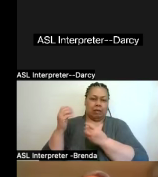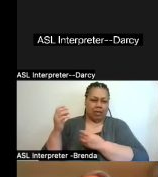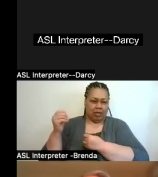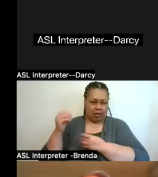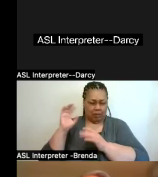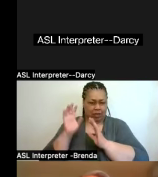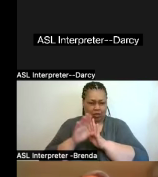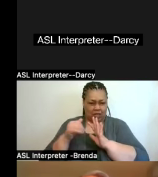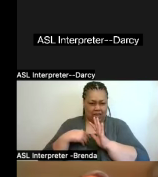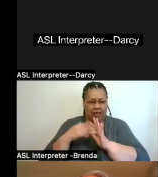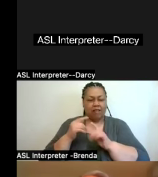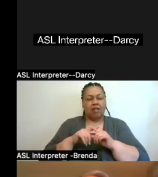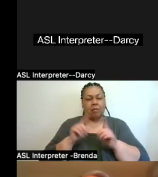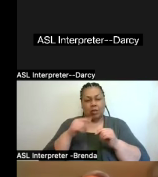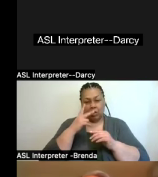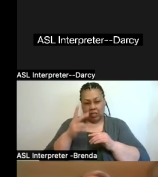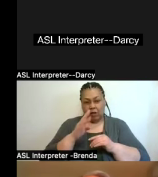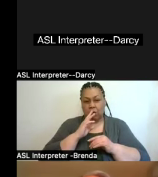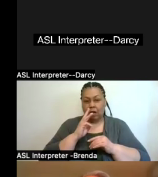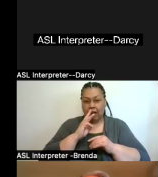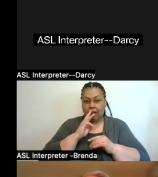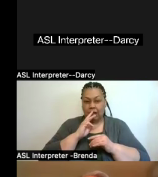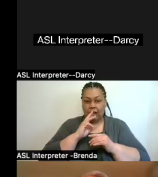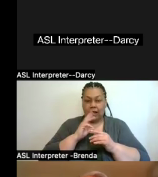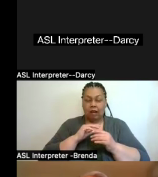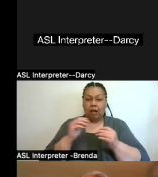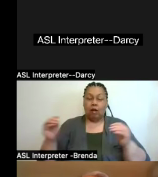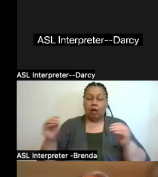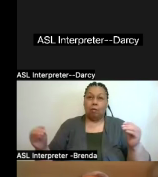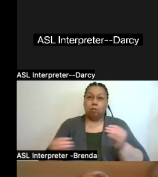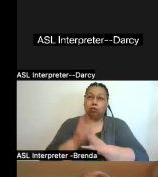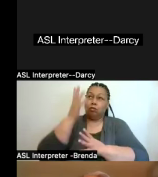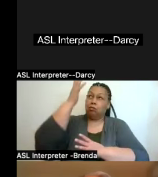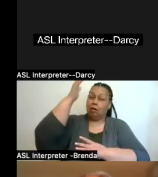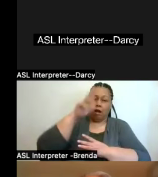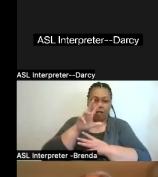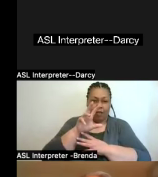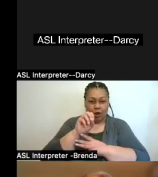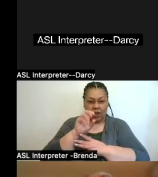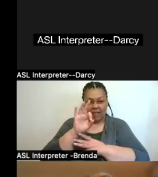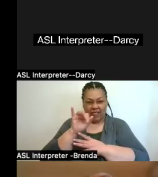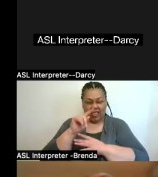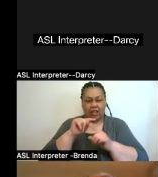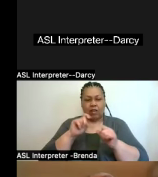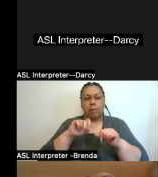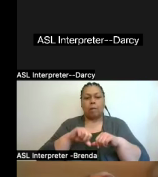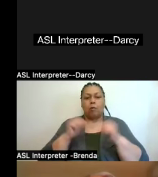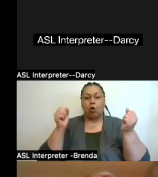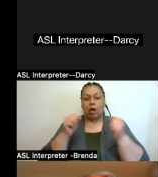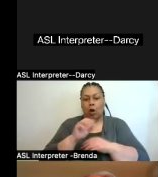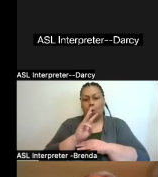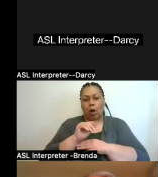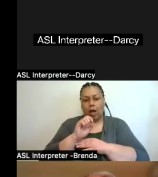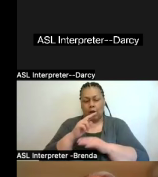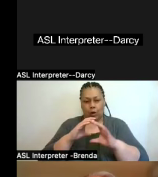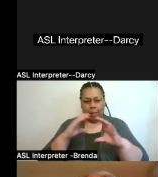severe problems. You see water being thrown 30 feet up into the air from a broken water main, and